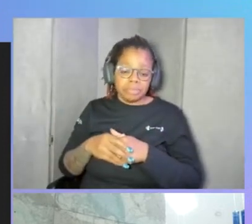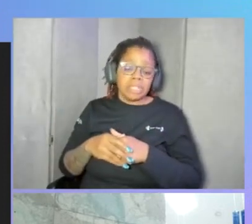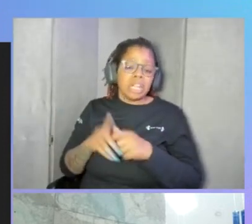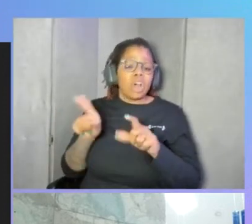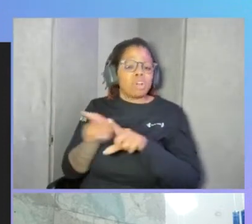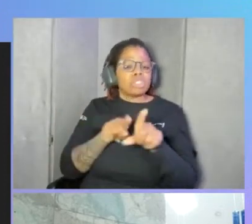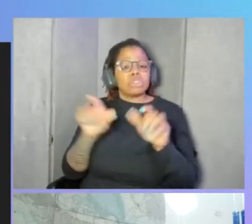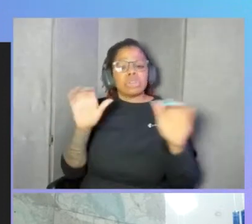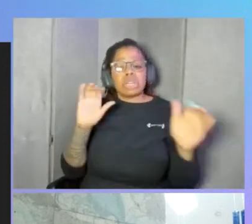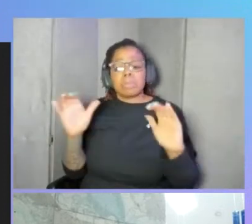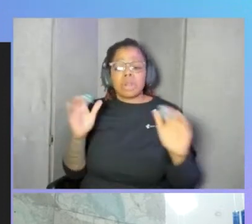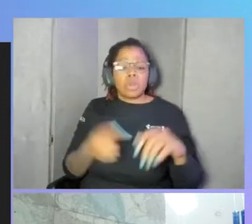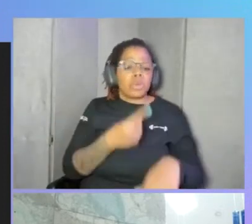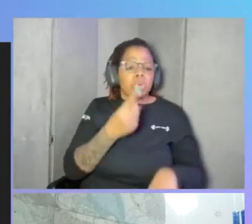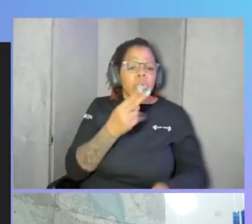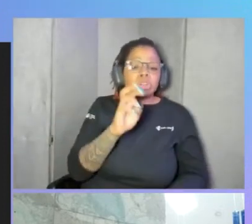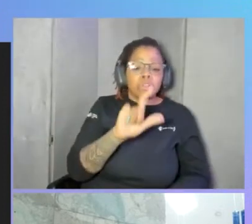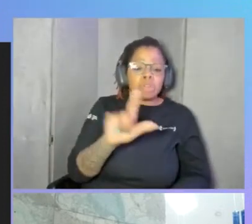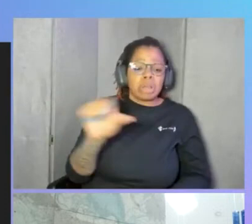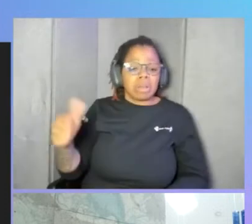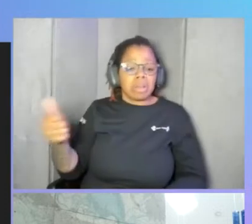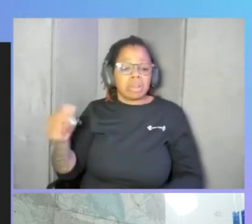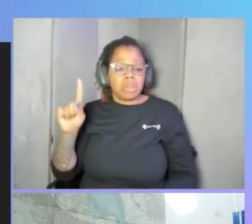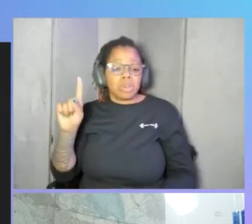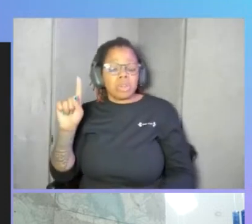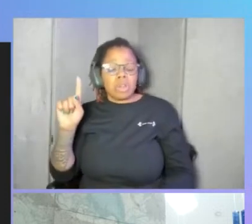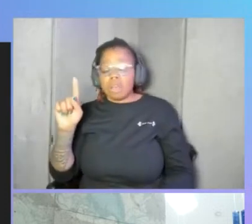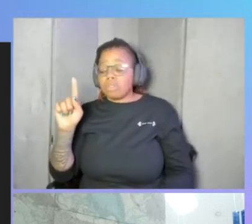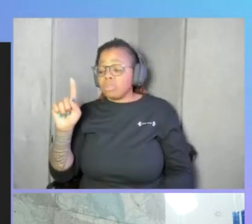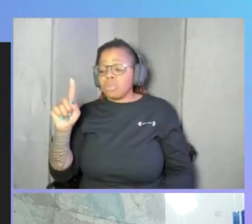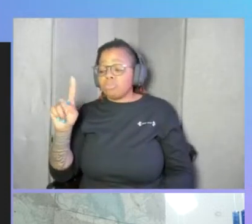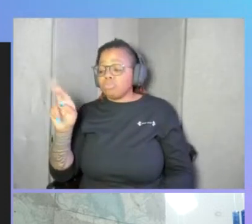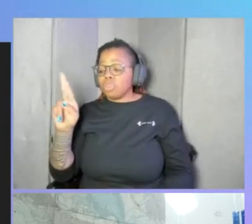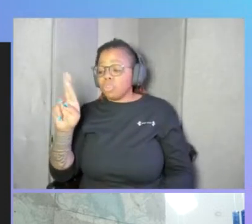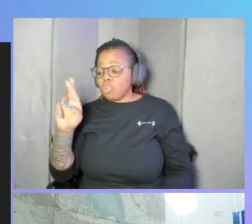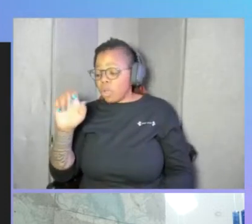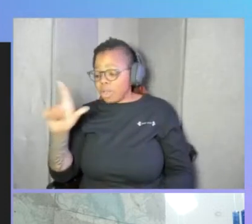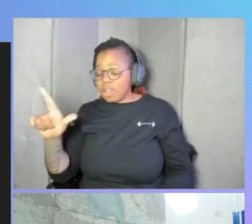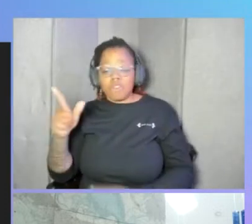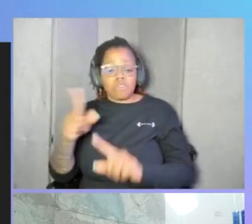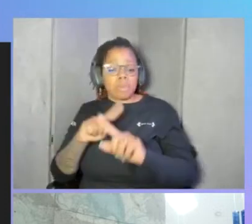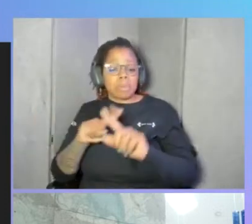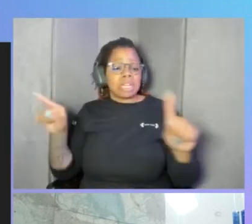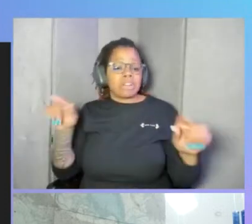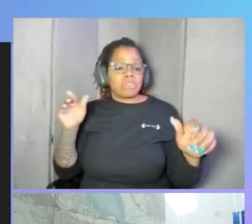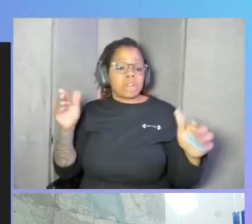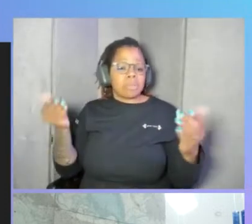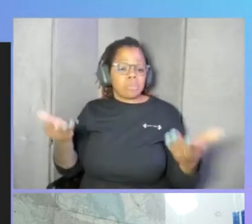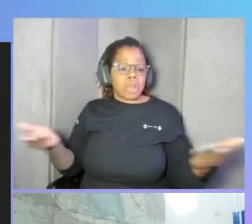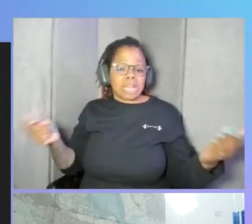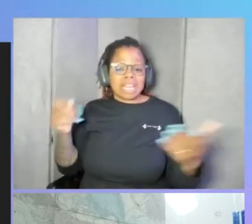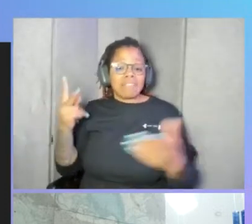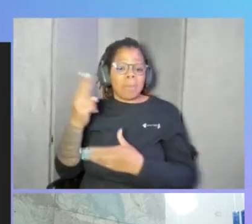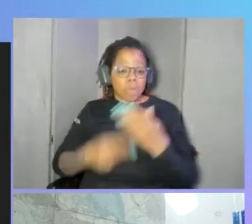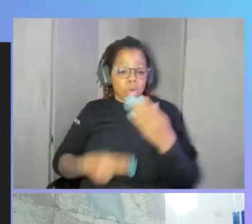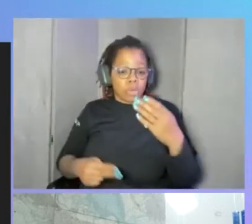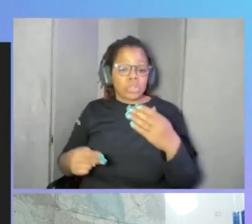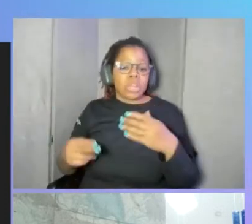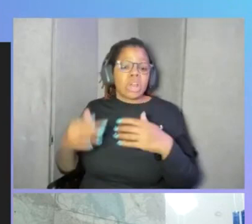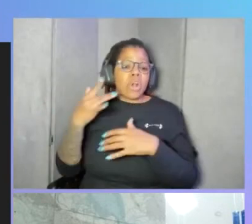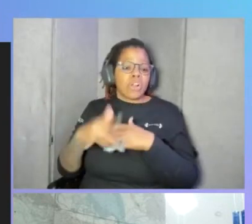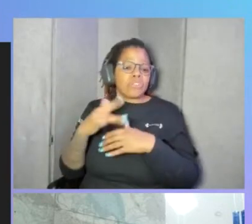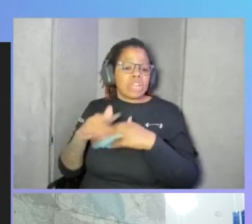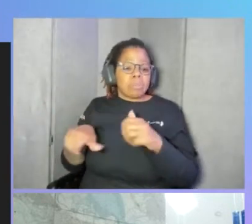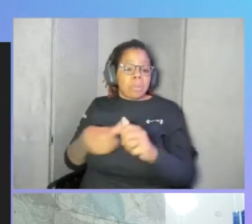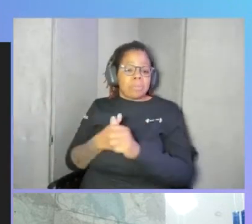between one URL and another URL from different products, as long as both of those products are available behind the